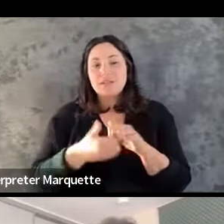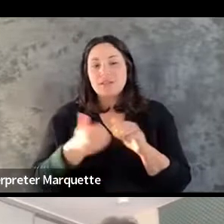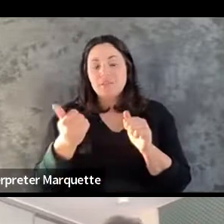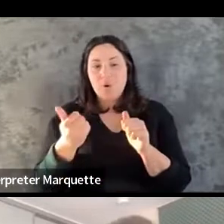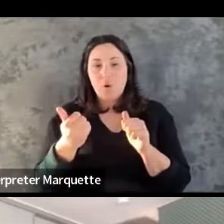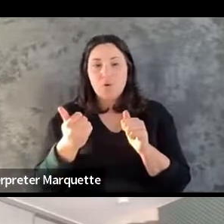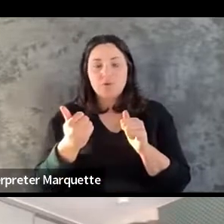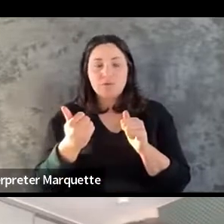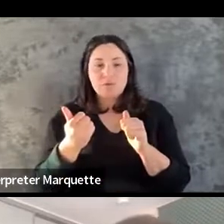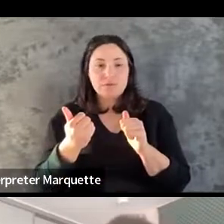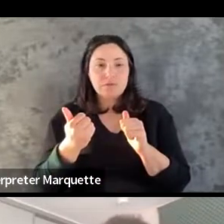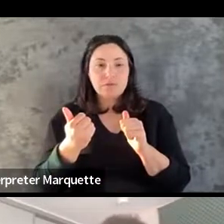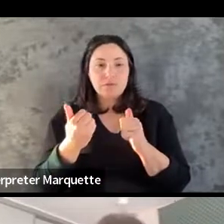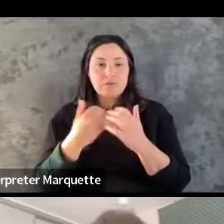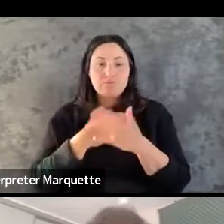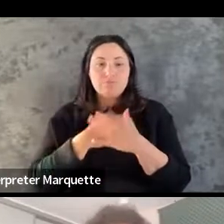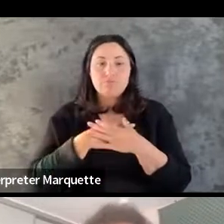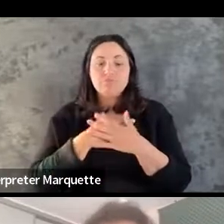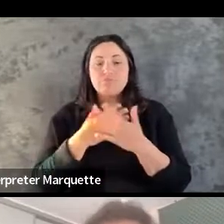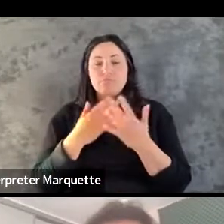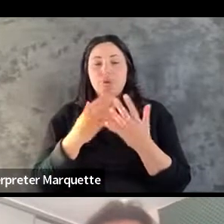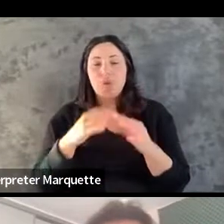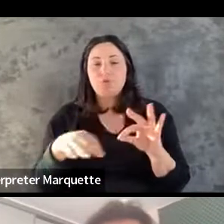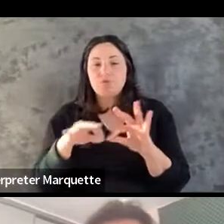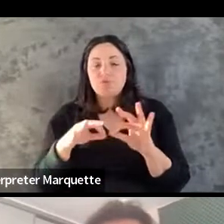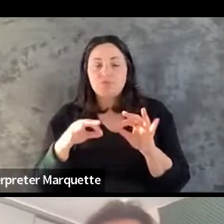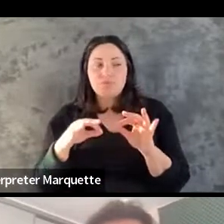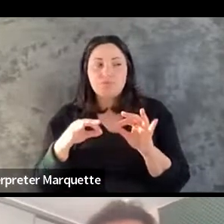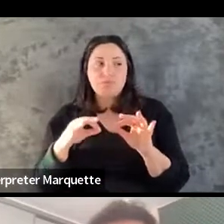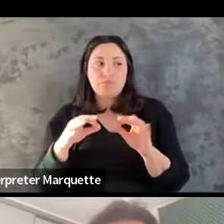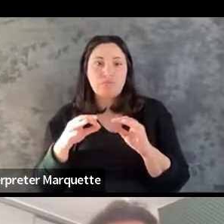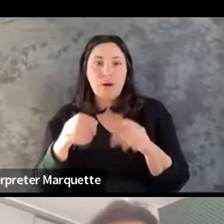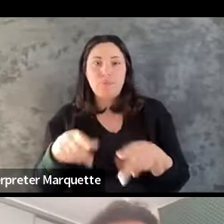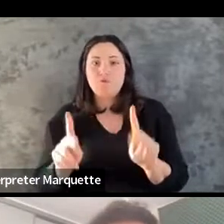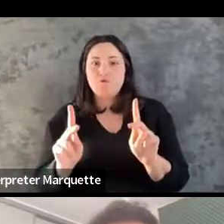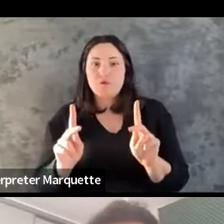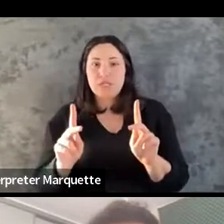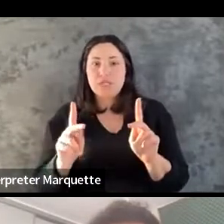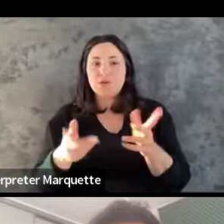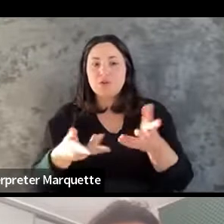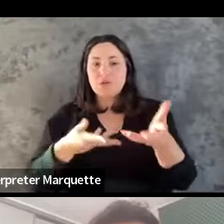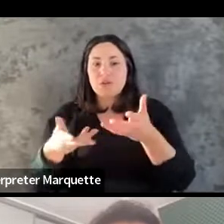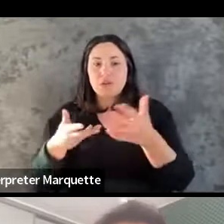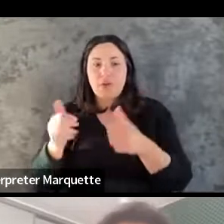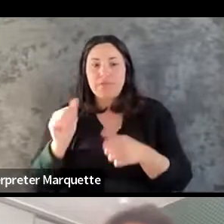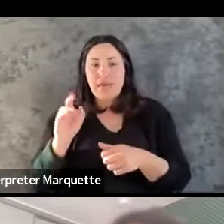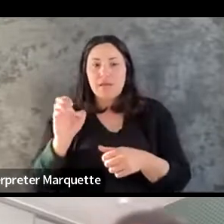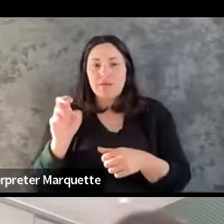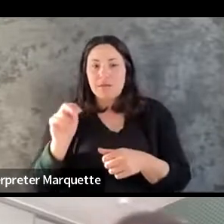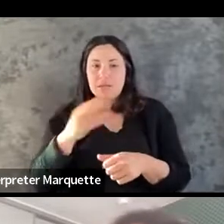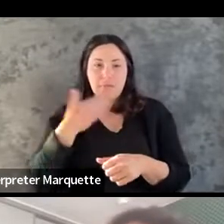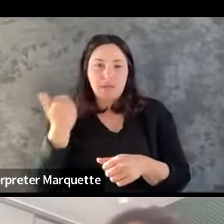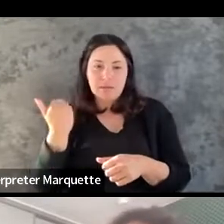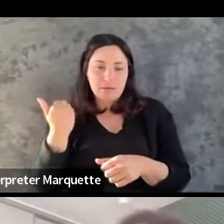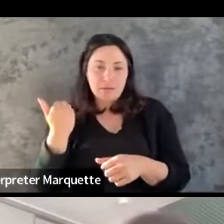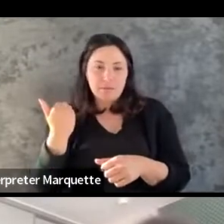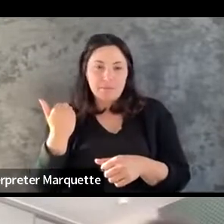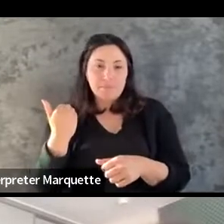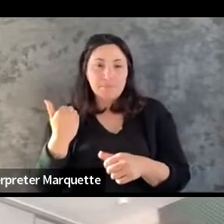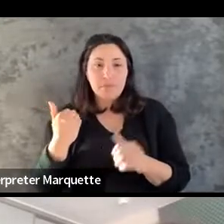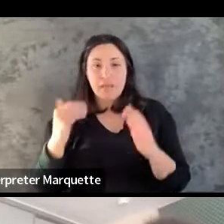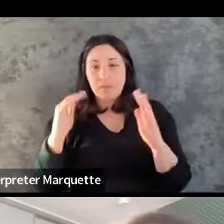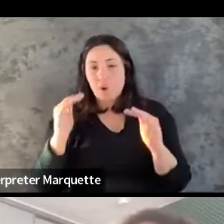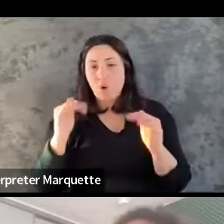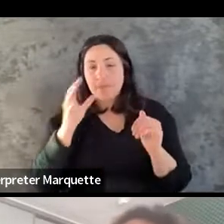meaningful opportunity for families to engage with the administration, hands down. And I'm hoping that the